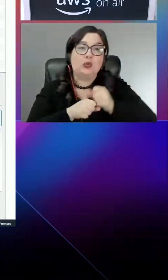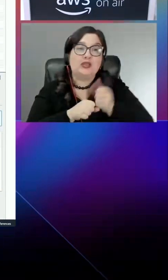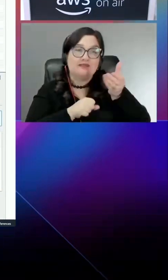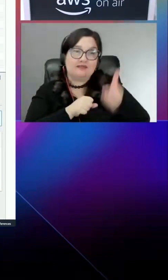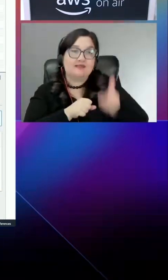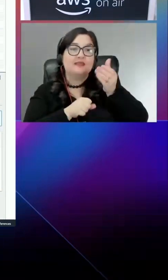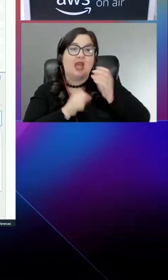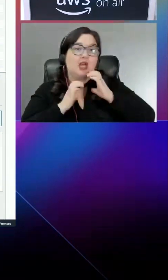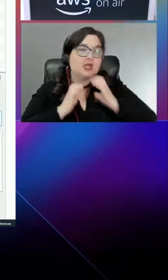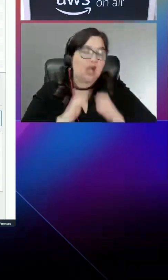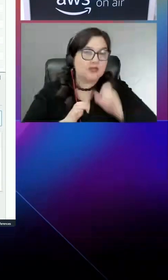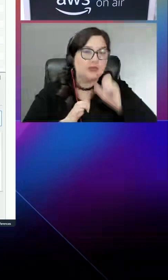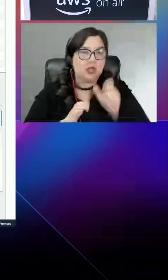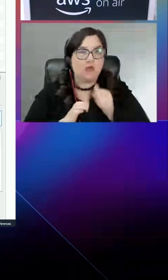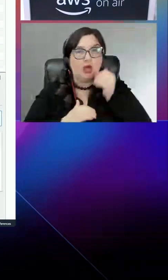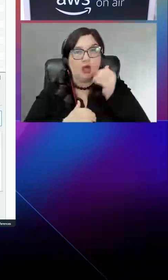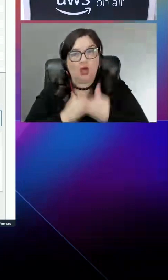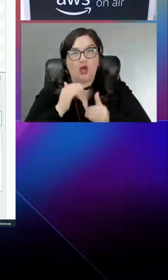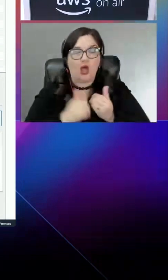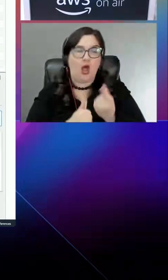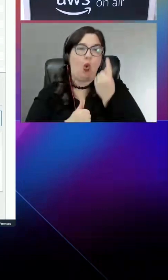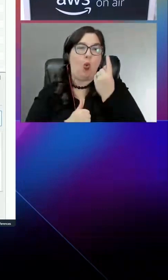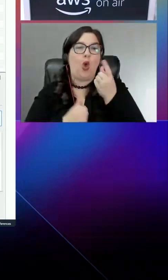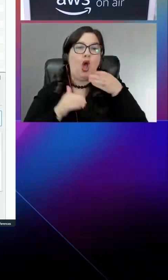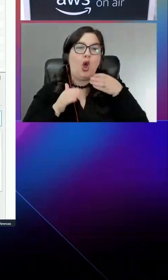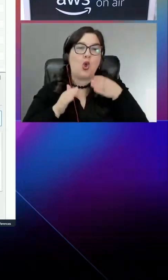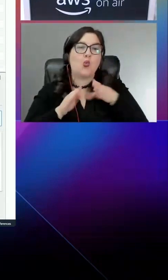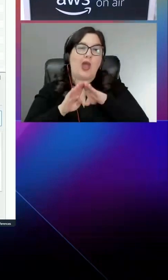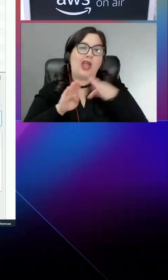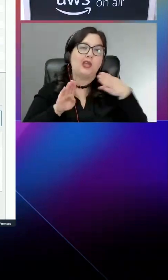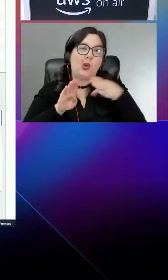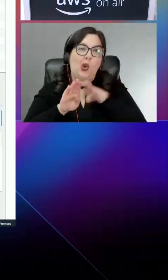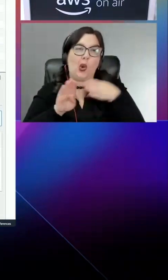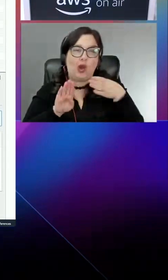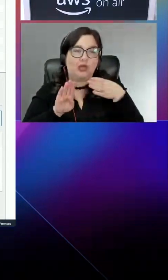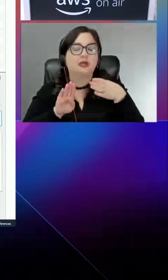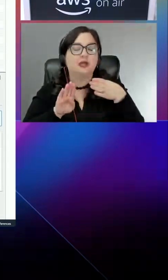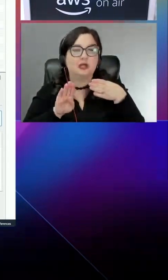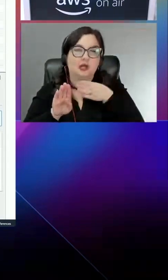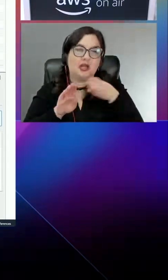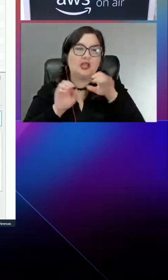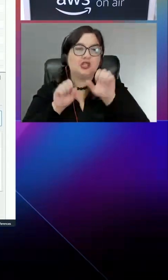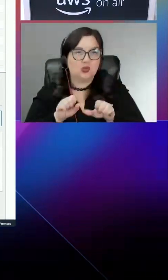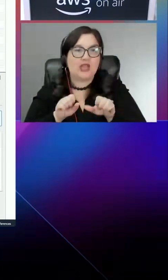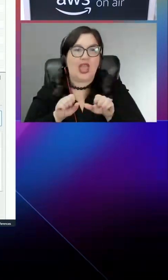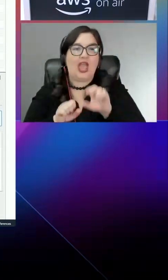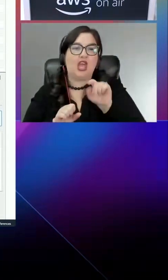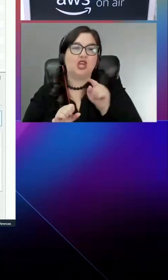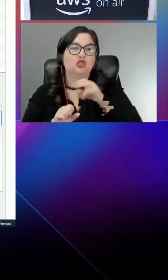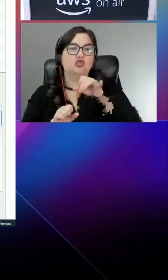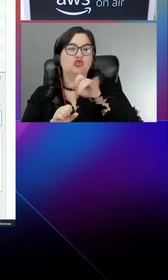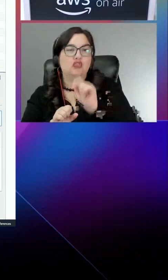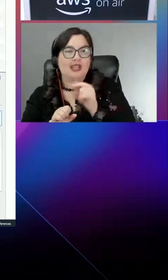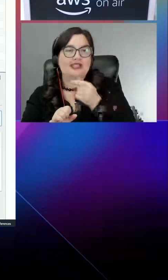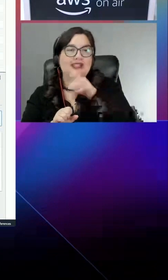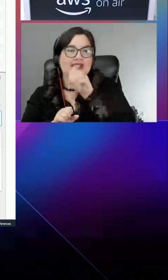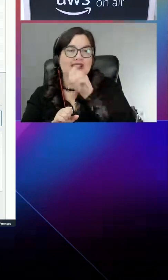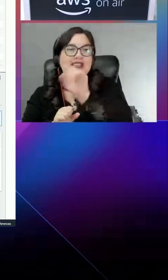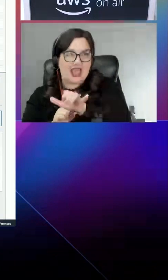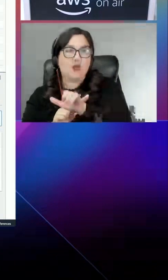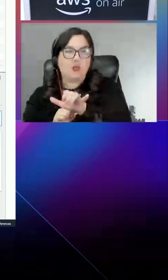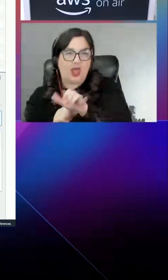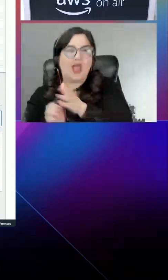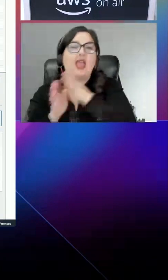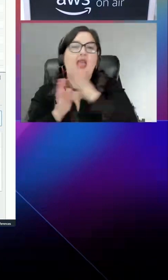walk through what we call a one-way door, right? Yeah. You continue using Transit Gateway, you can move to Cloud WAN as you want, at the pace you want, and you can move VPCs over, yeah. You know, sort of as you